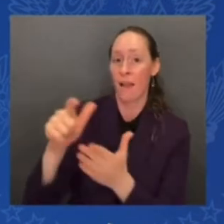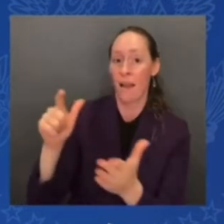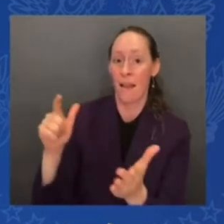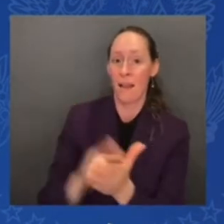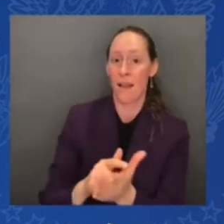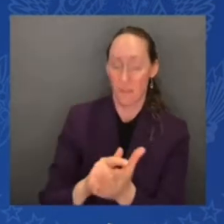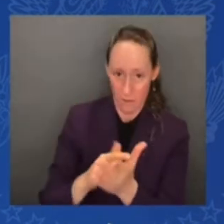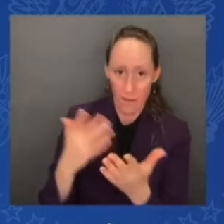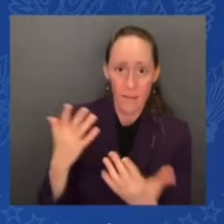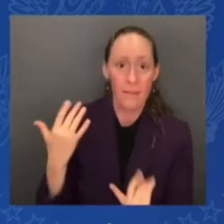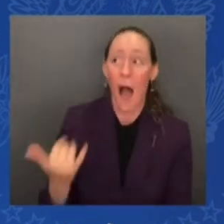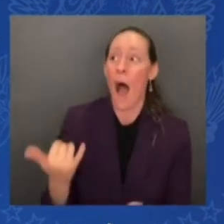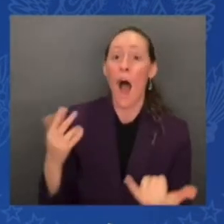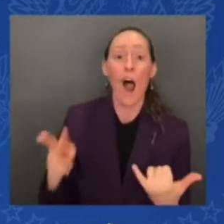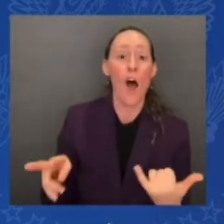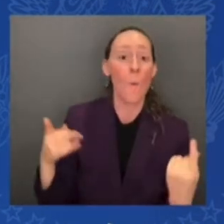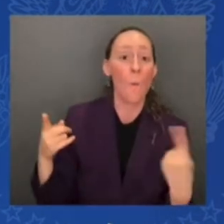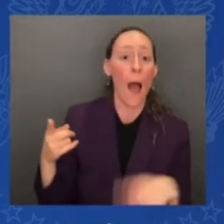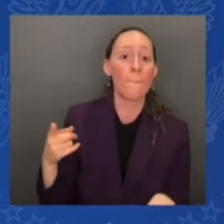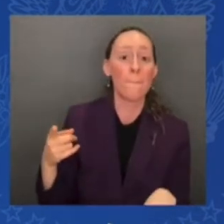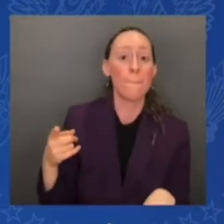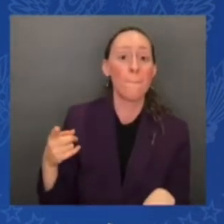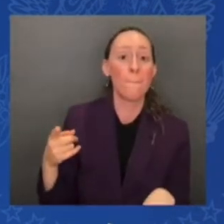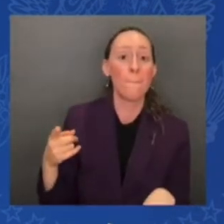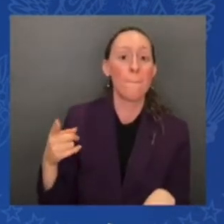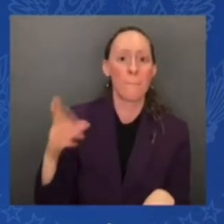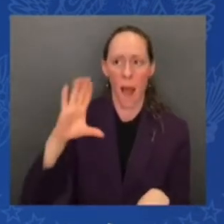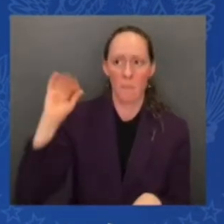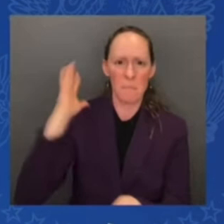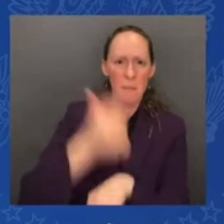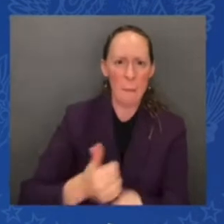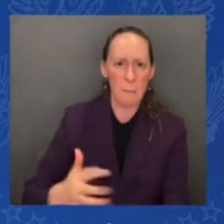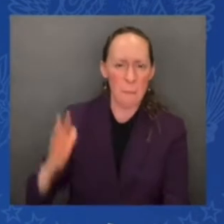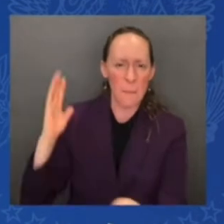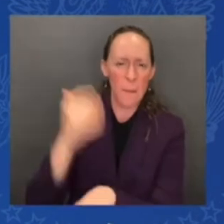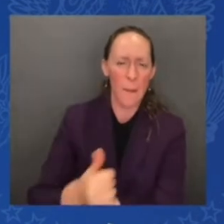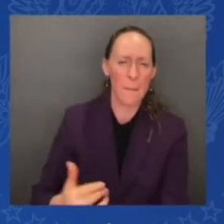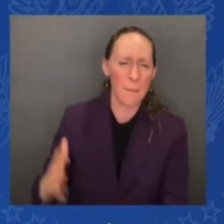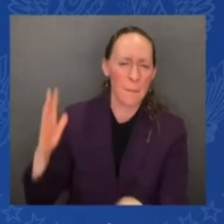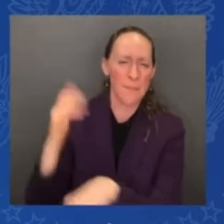know how much has been committed in the Chips and Science Act to be invested in America?